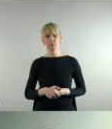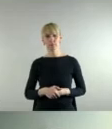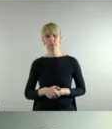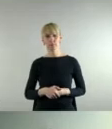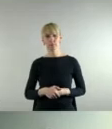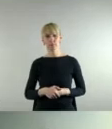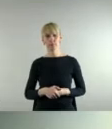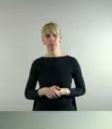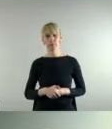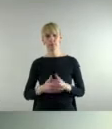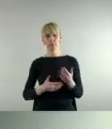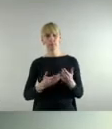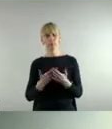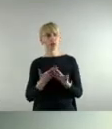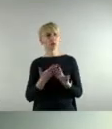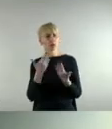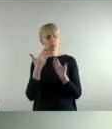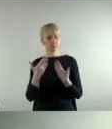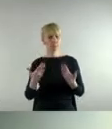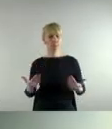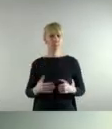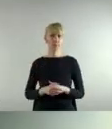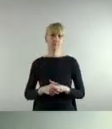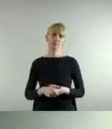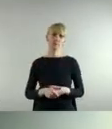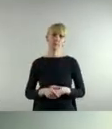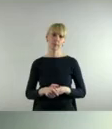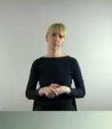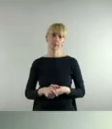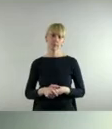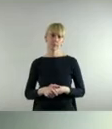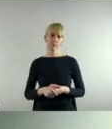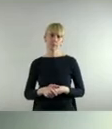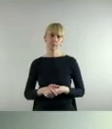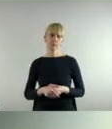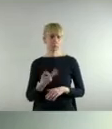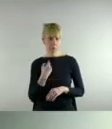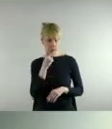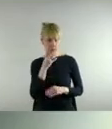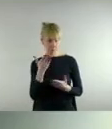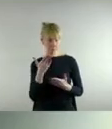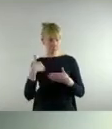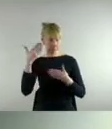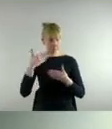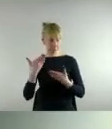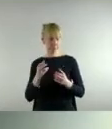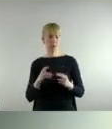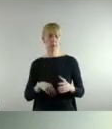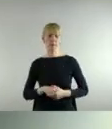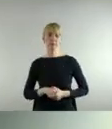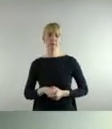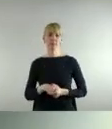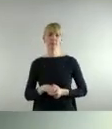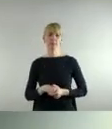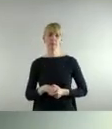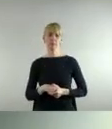Thank you, and thank you for the introduction. Can you see my presentation? It works great. Yes. So, yeah,